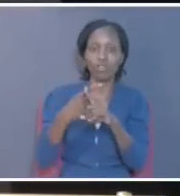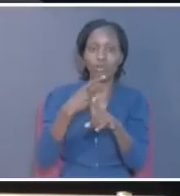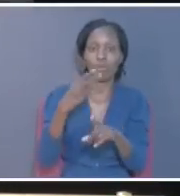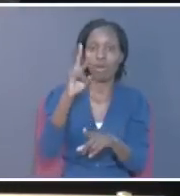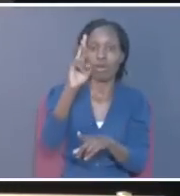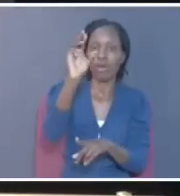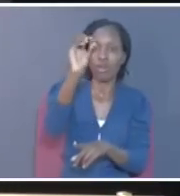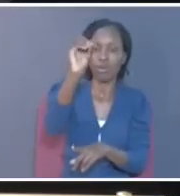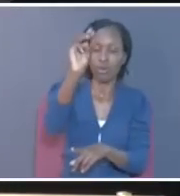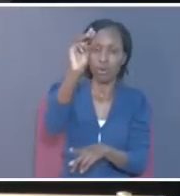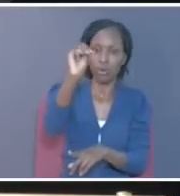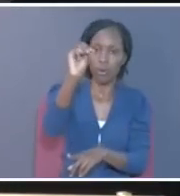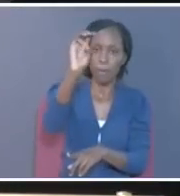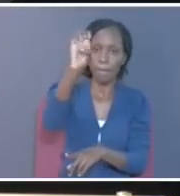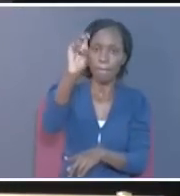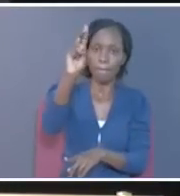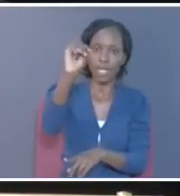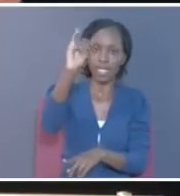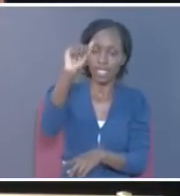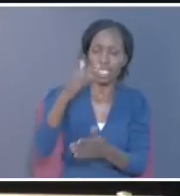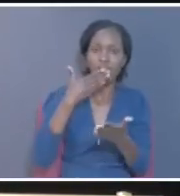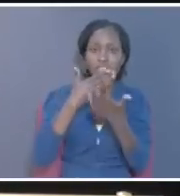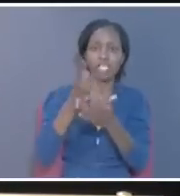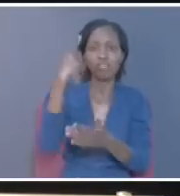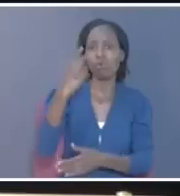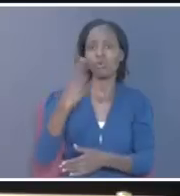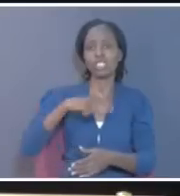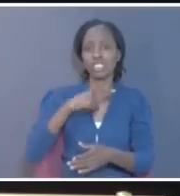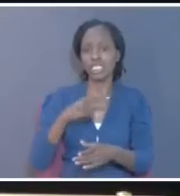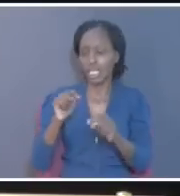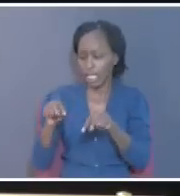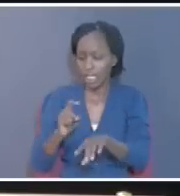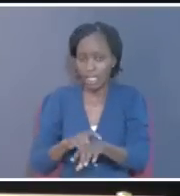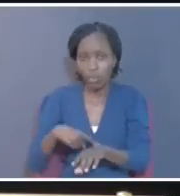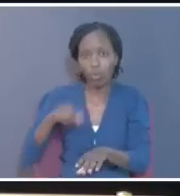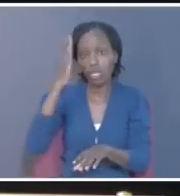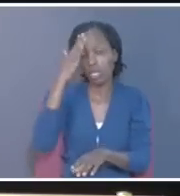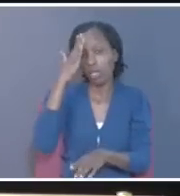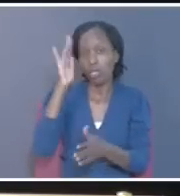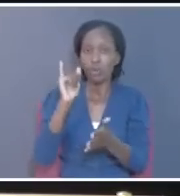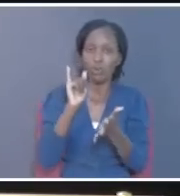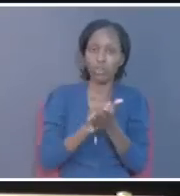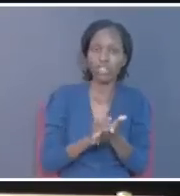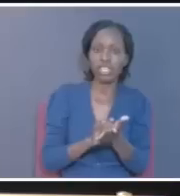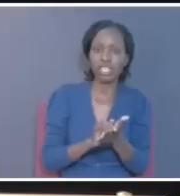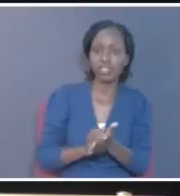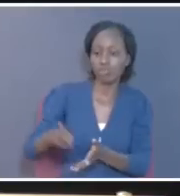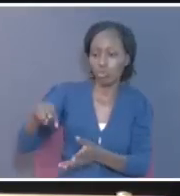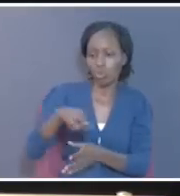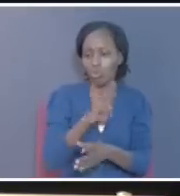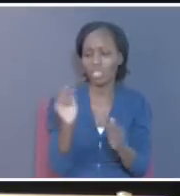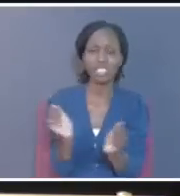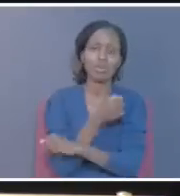Romania. Thank you for tuning in. And during this season, we know that movement has been